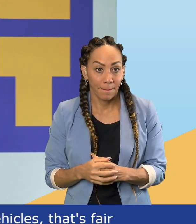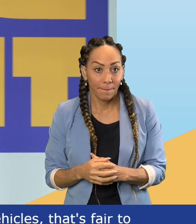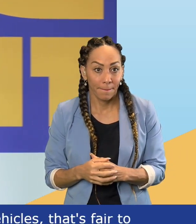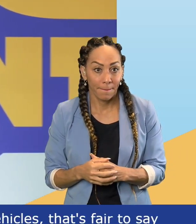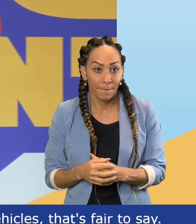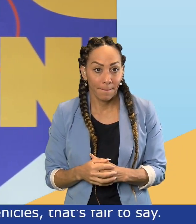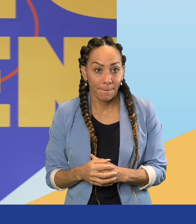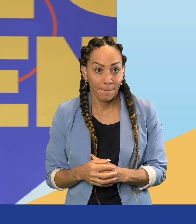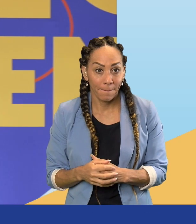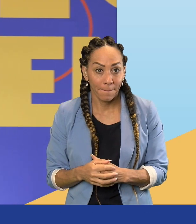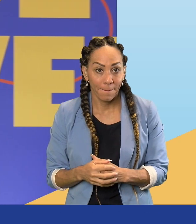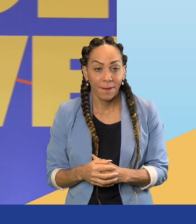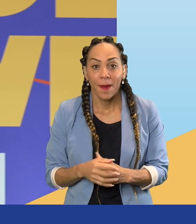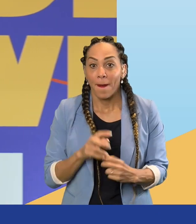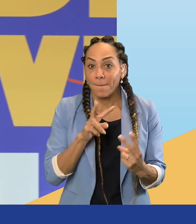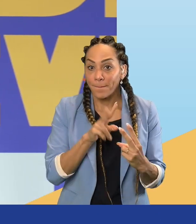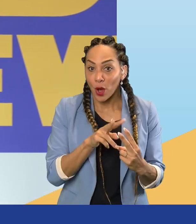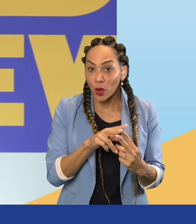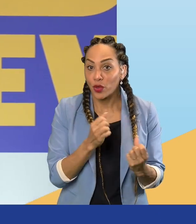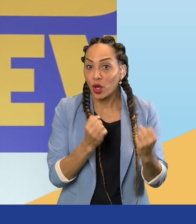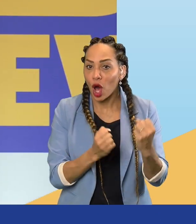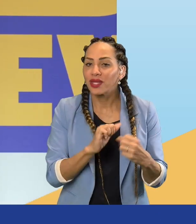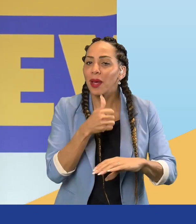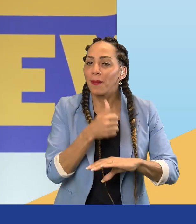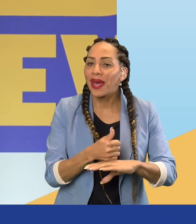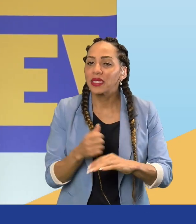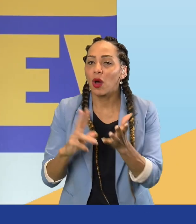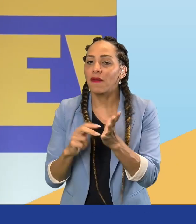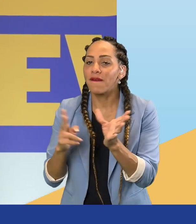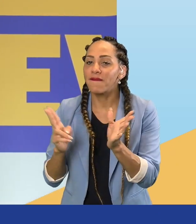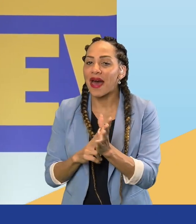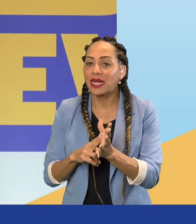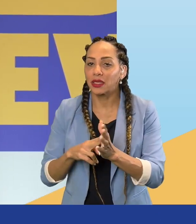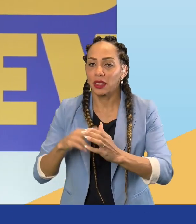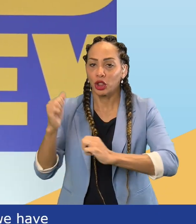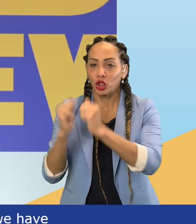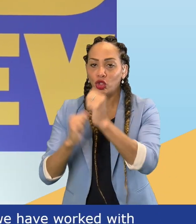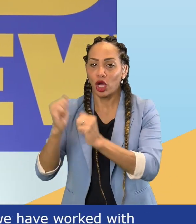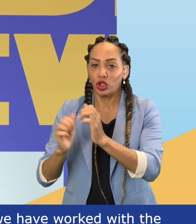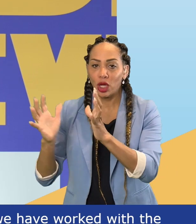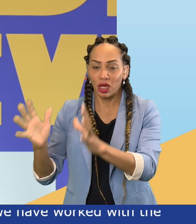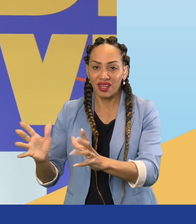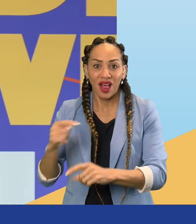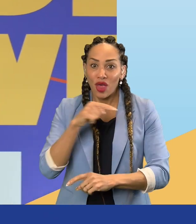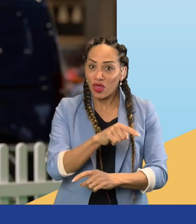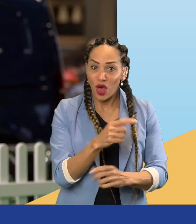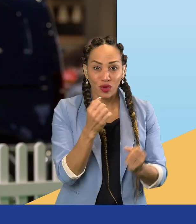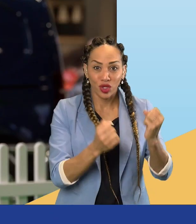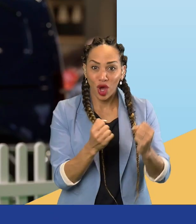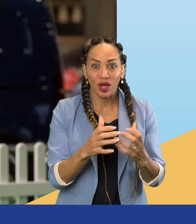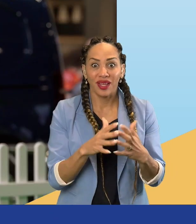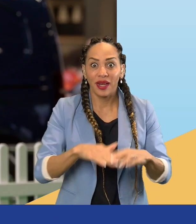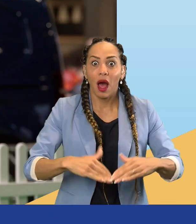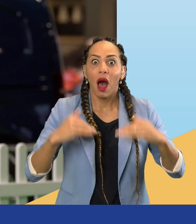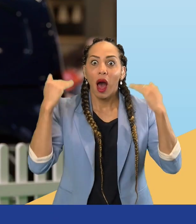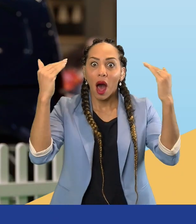derivatives off of a van platform, and we've worked with the manufacturers to try and secure supply of those cars, but they are in high demand at the minute, and it's been really tricky.